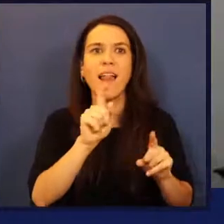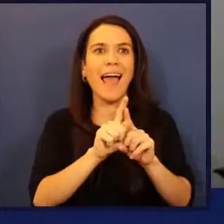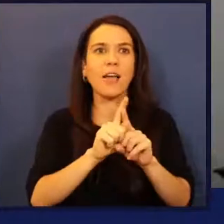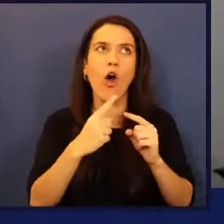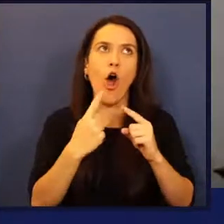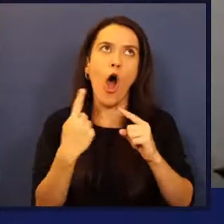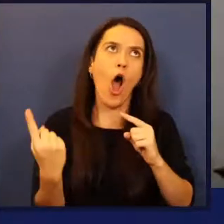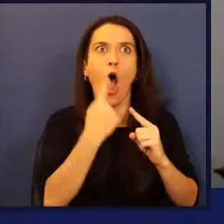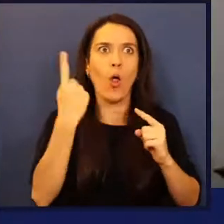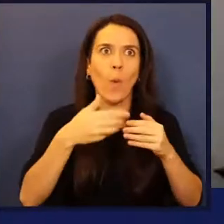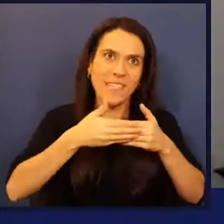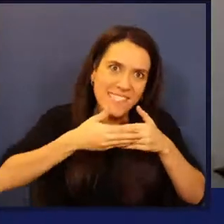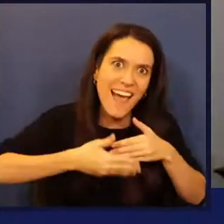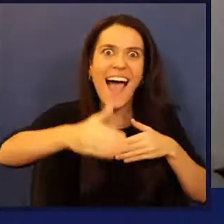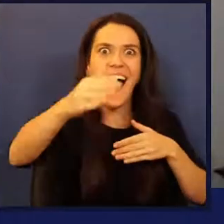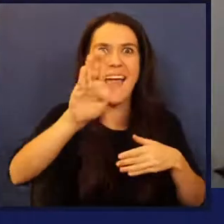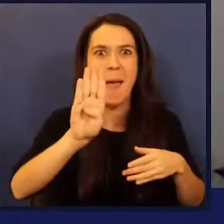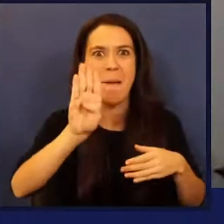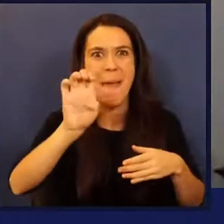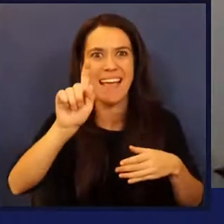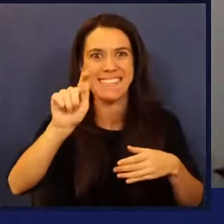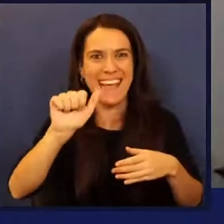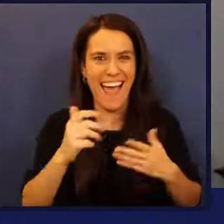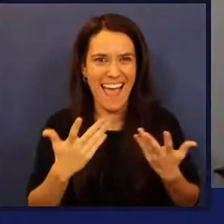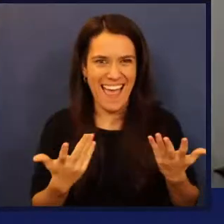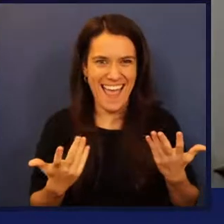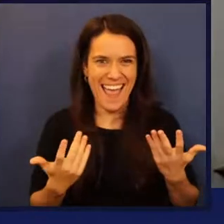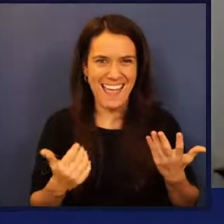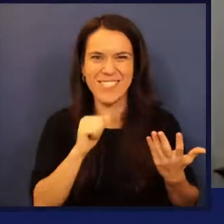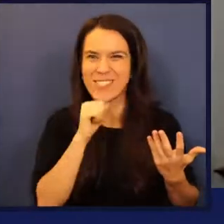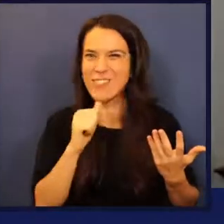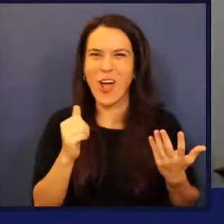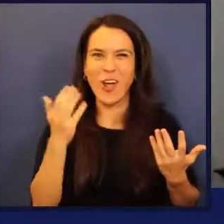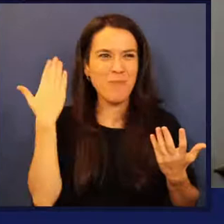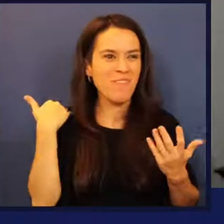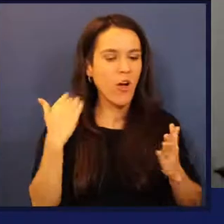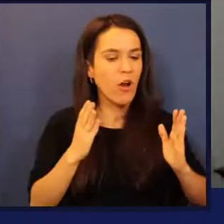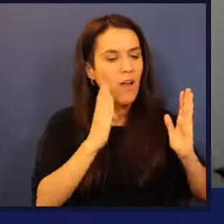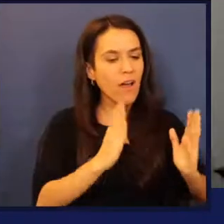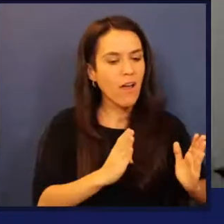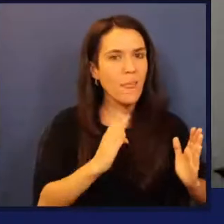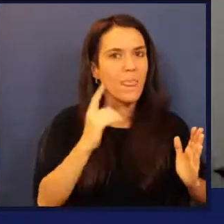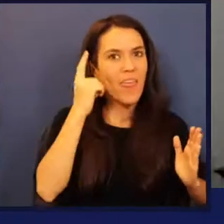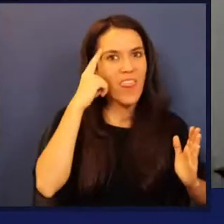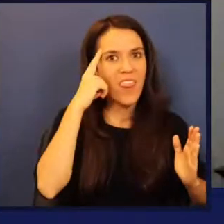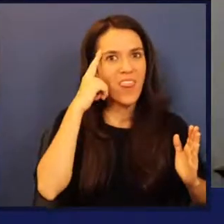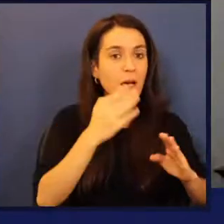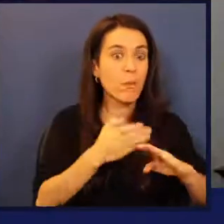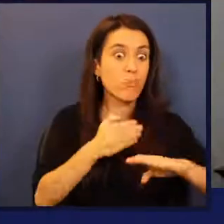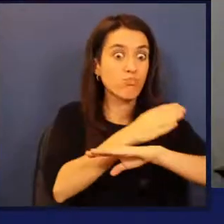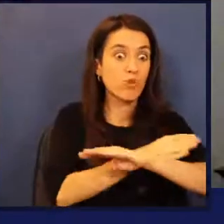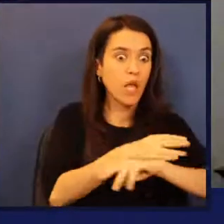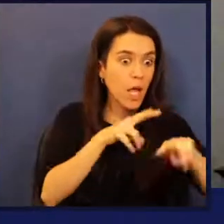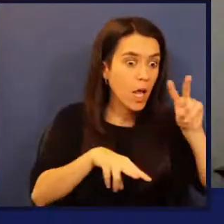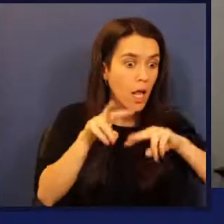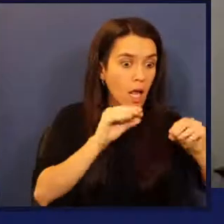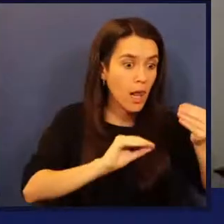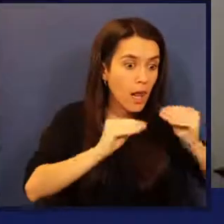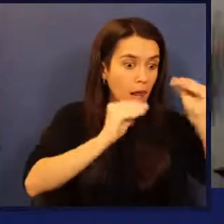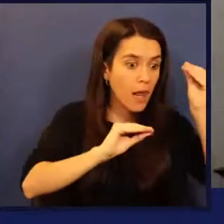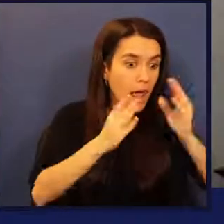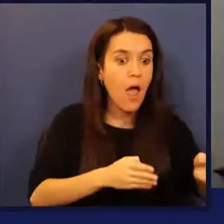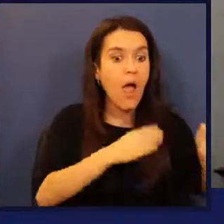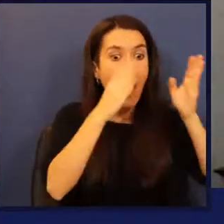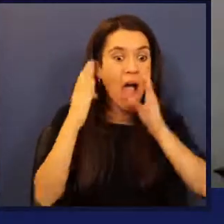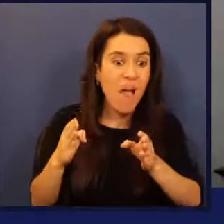So I don't feel like there's the classic, you know, sense of like pristine production, which again is just a paradigm